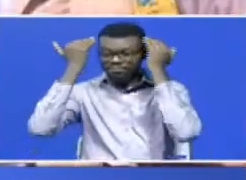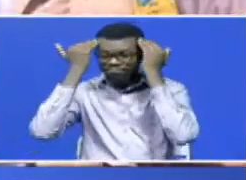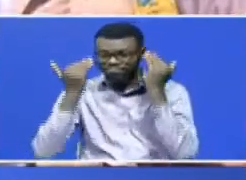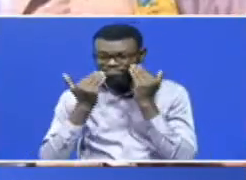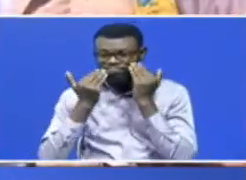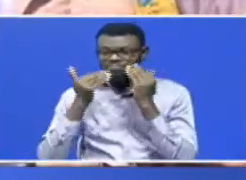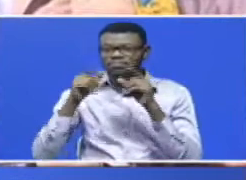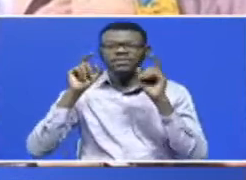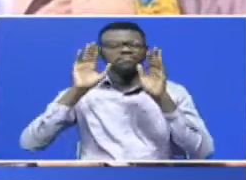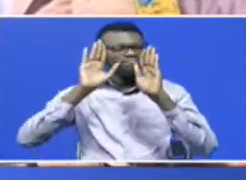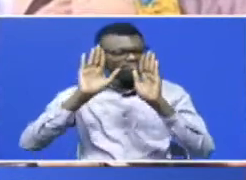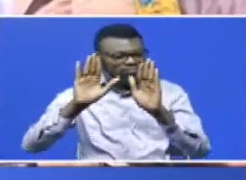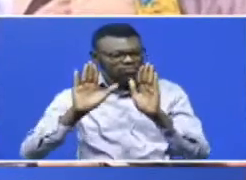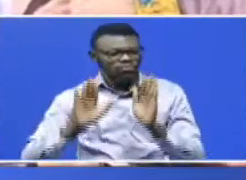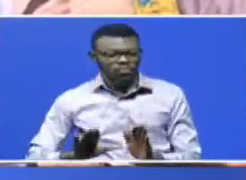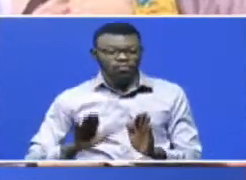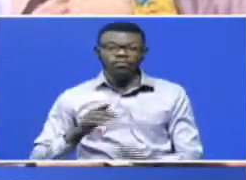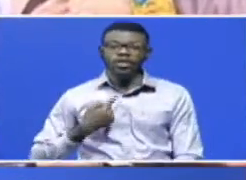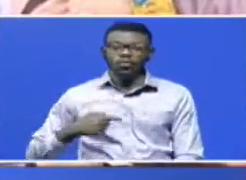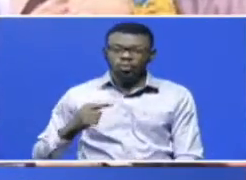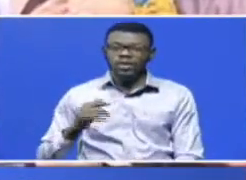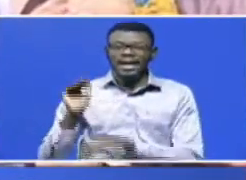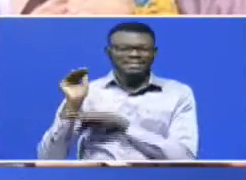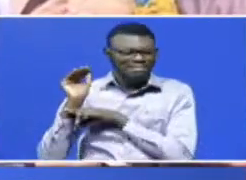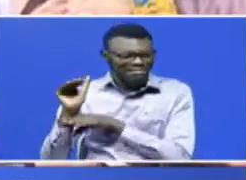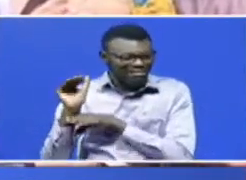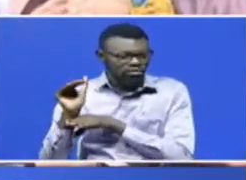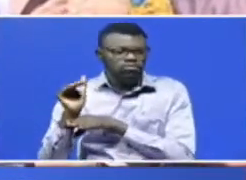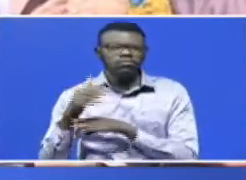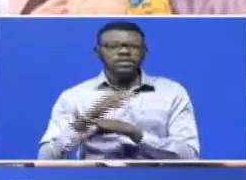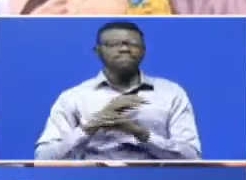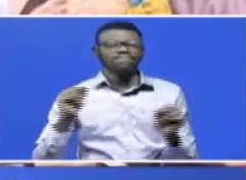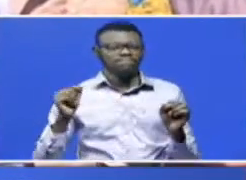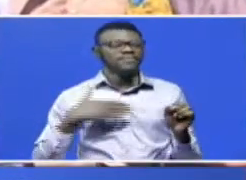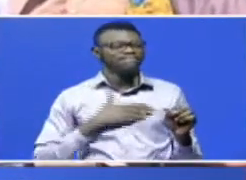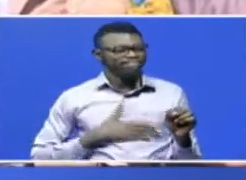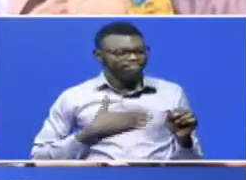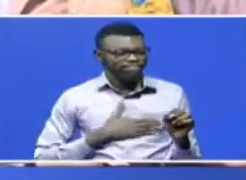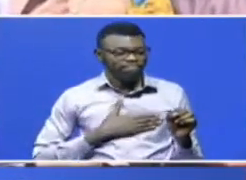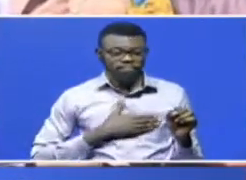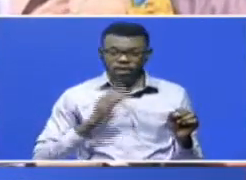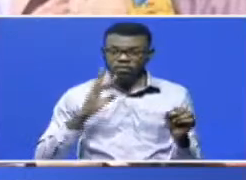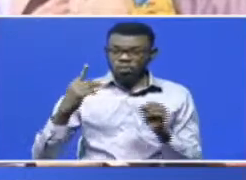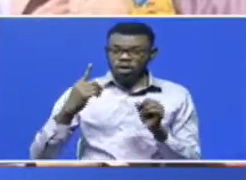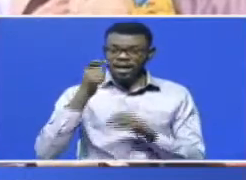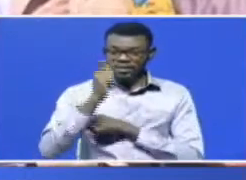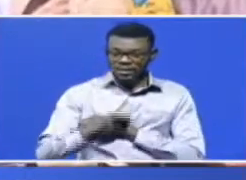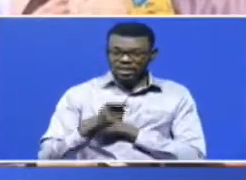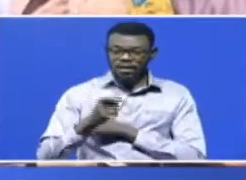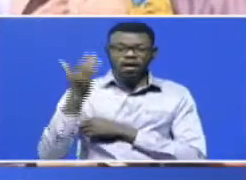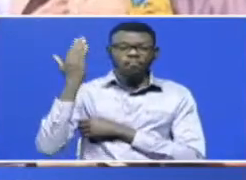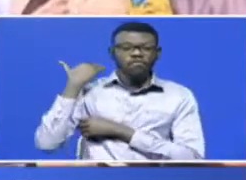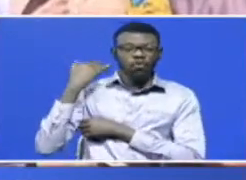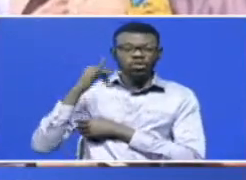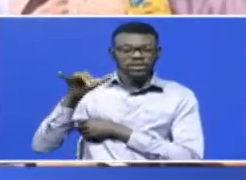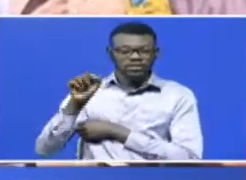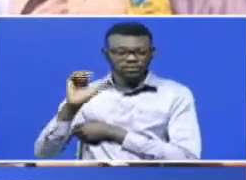Let us send this constant request to the President that the 41 judges who are recommended by the Judicial Service